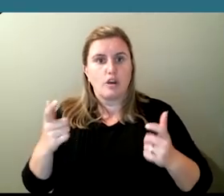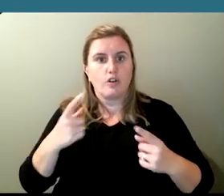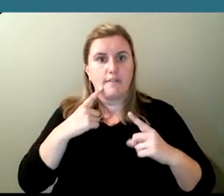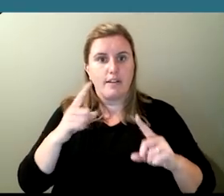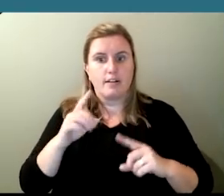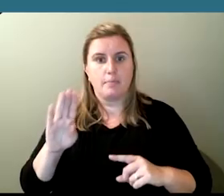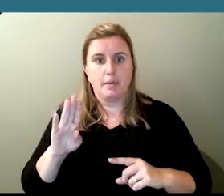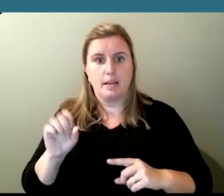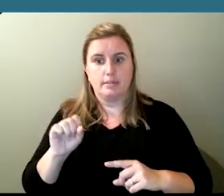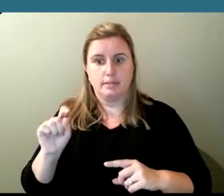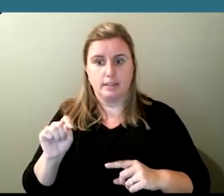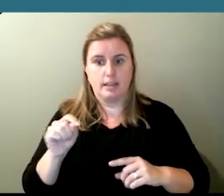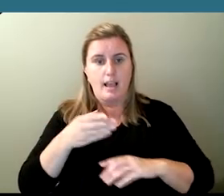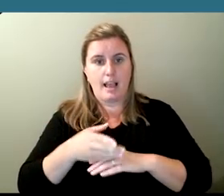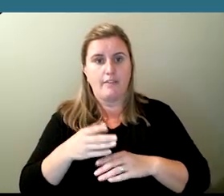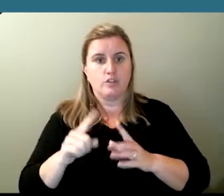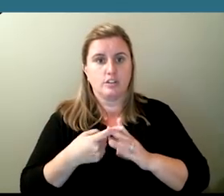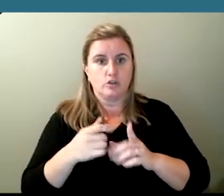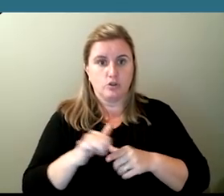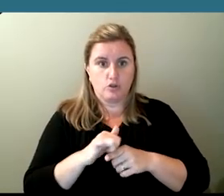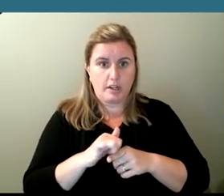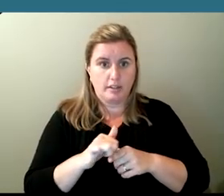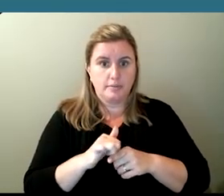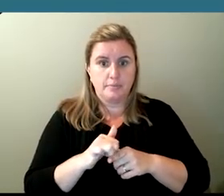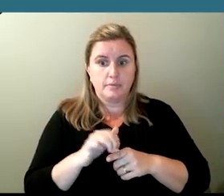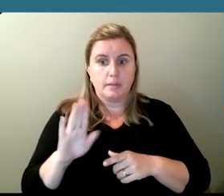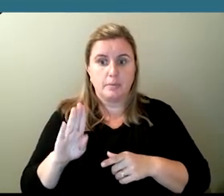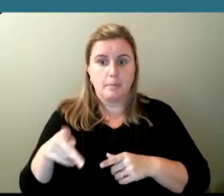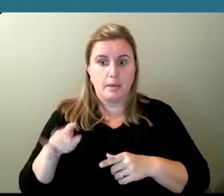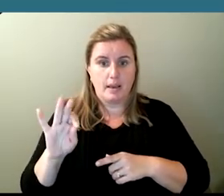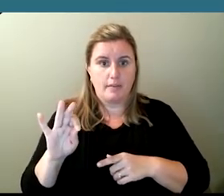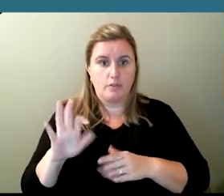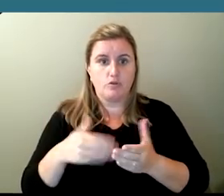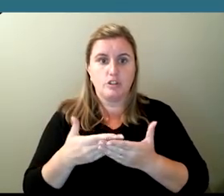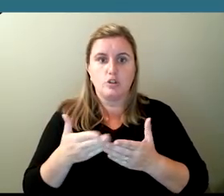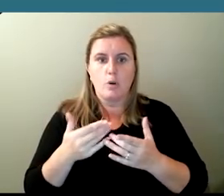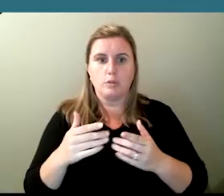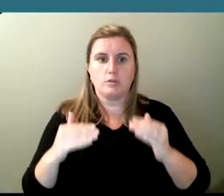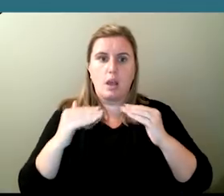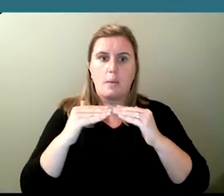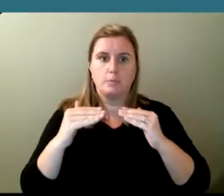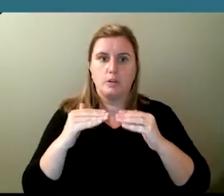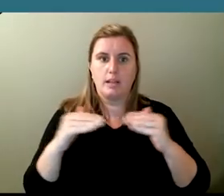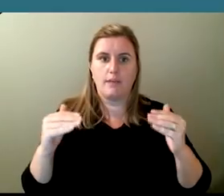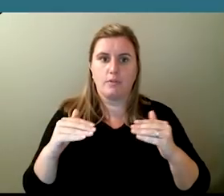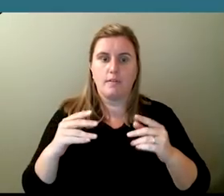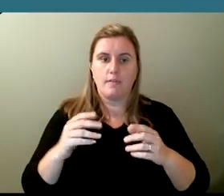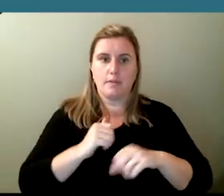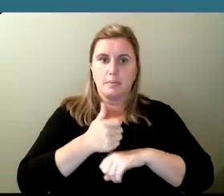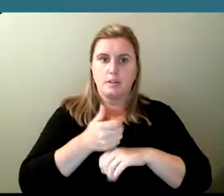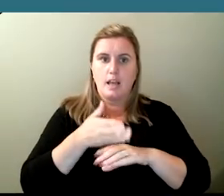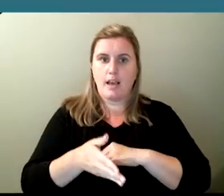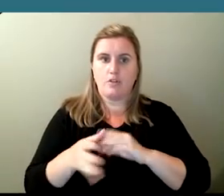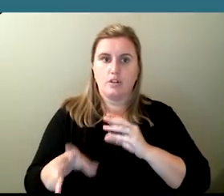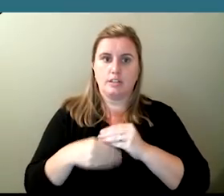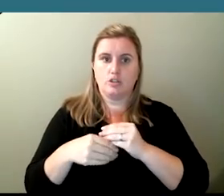BST after initial training and BPF reaching almost optimal levels of implementation after an